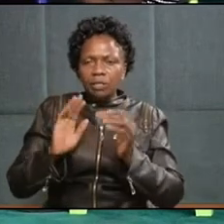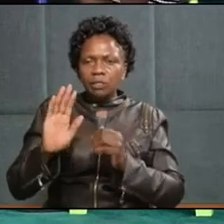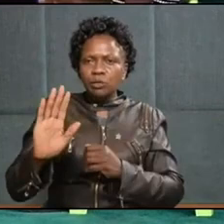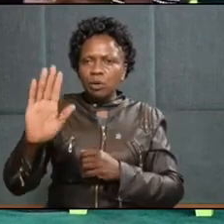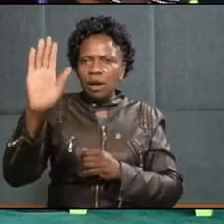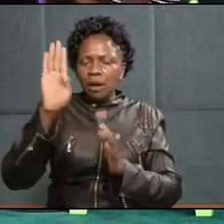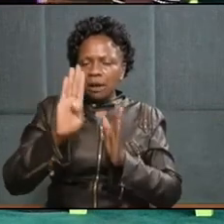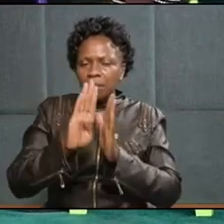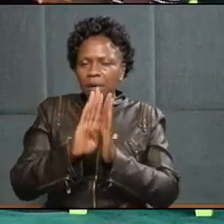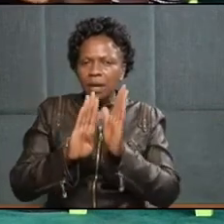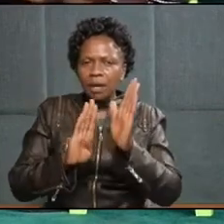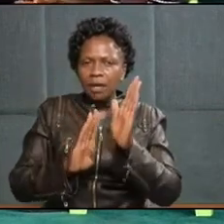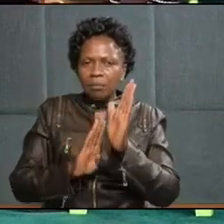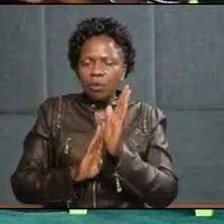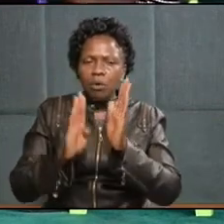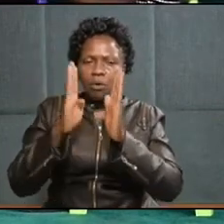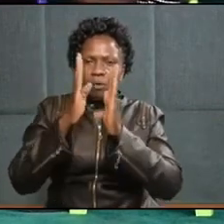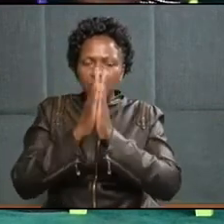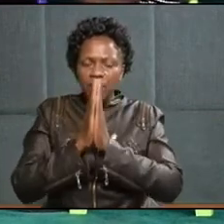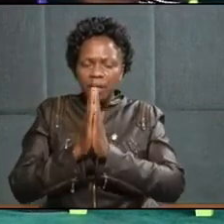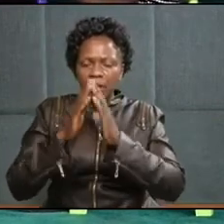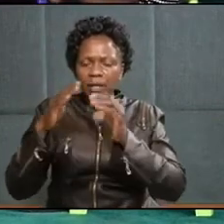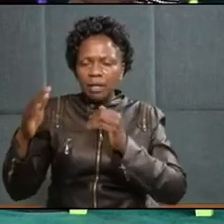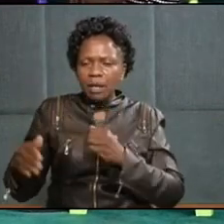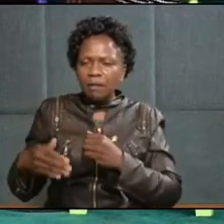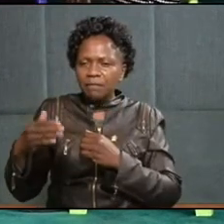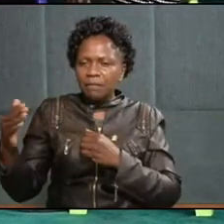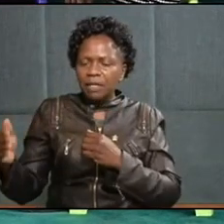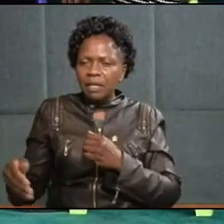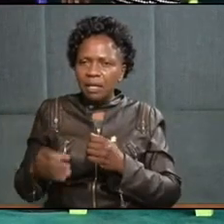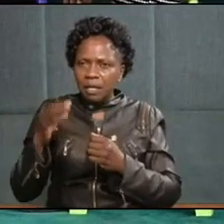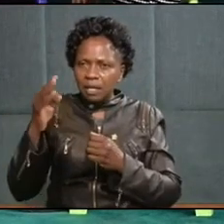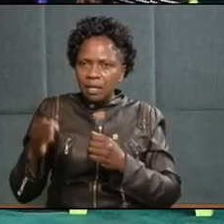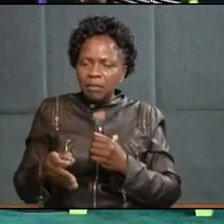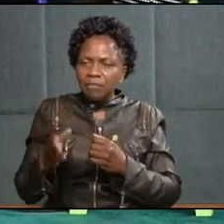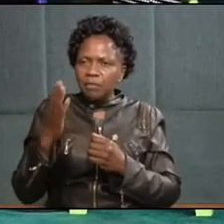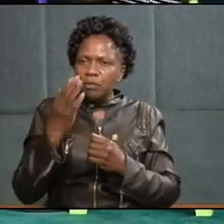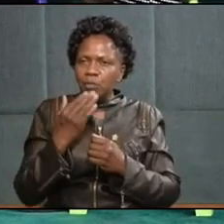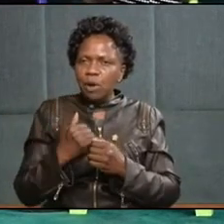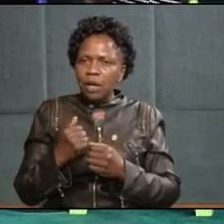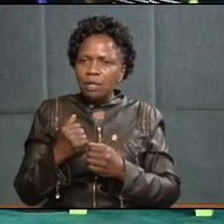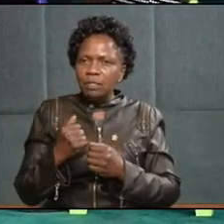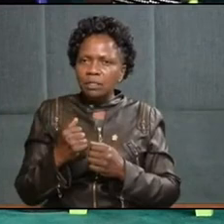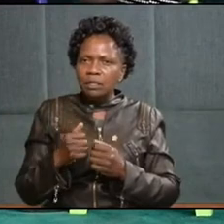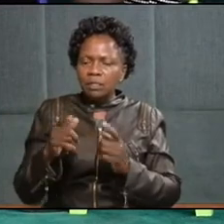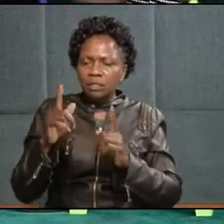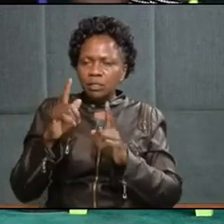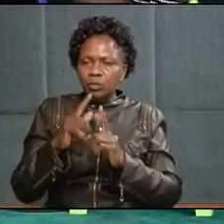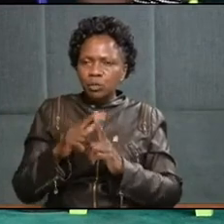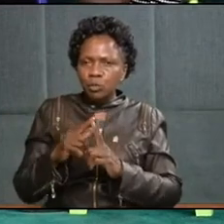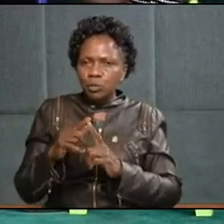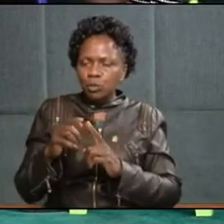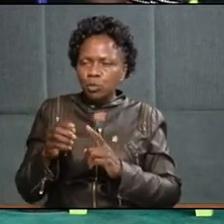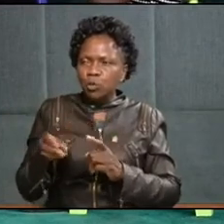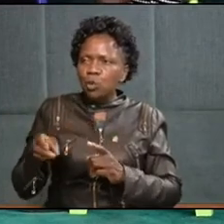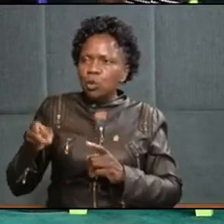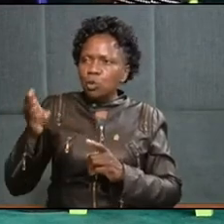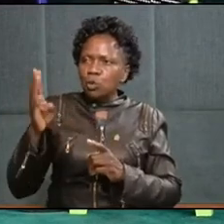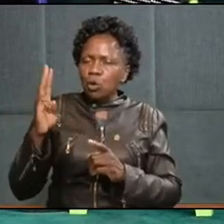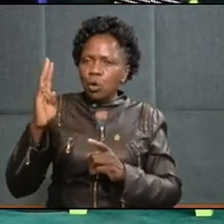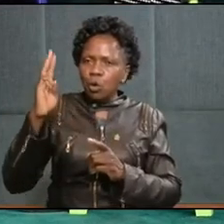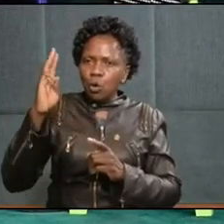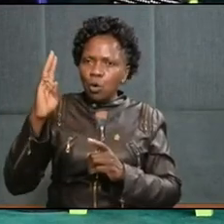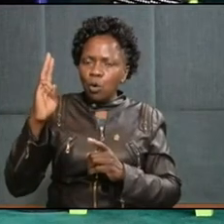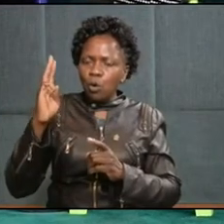grow, read your Bible, pray every day if you want to